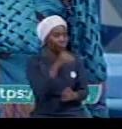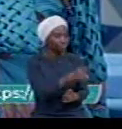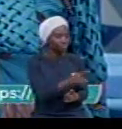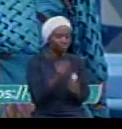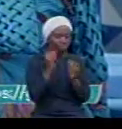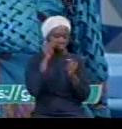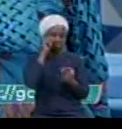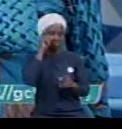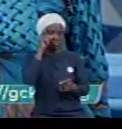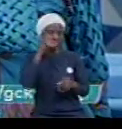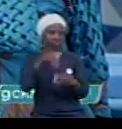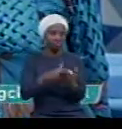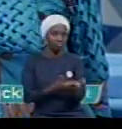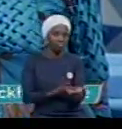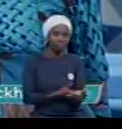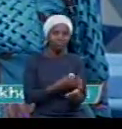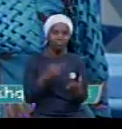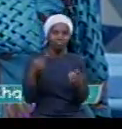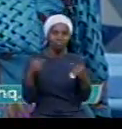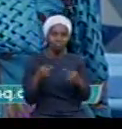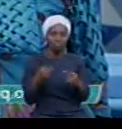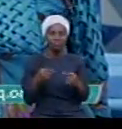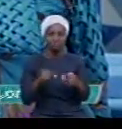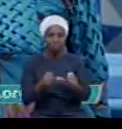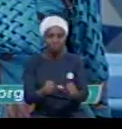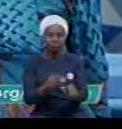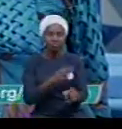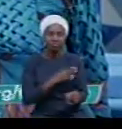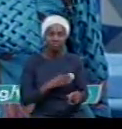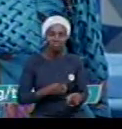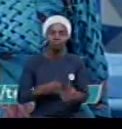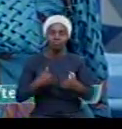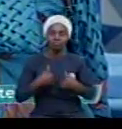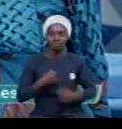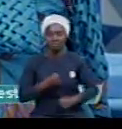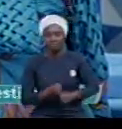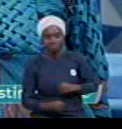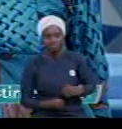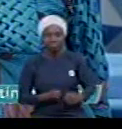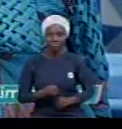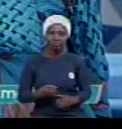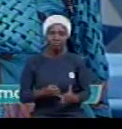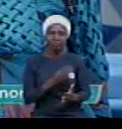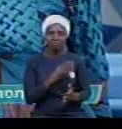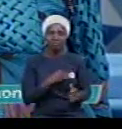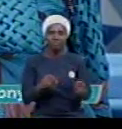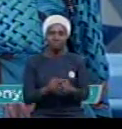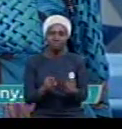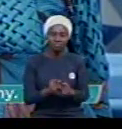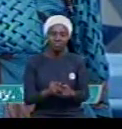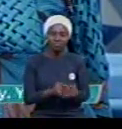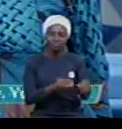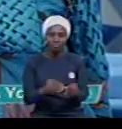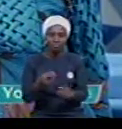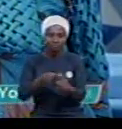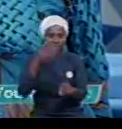continues. All along, she has been carrying it along. And the thing also moved from the head to the veins in